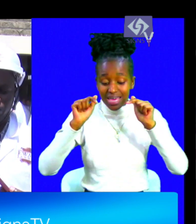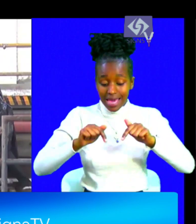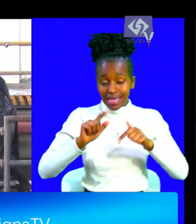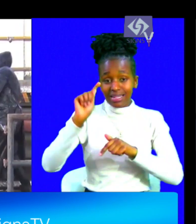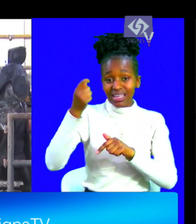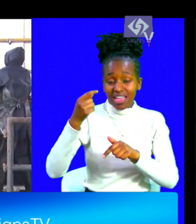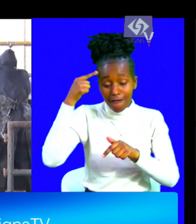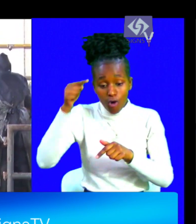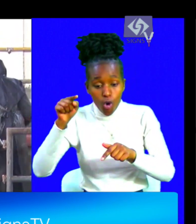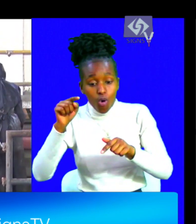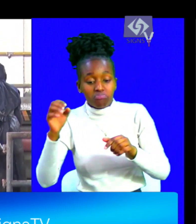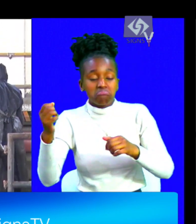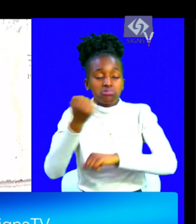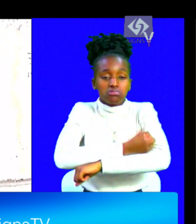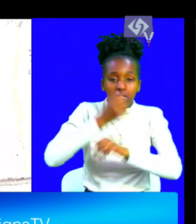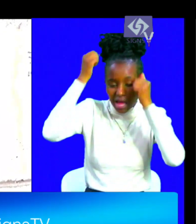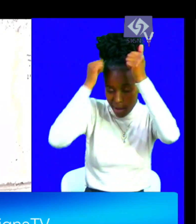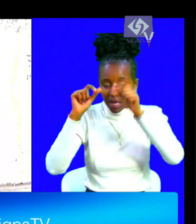our schools.